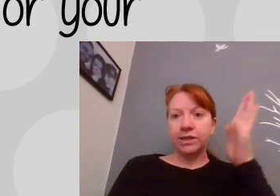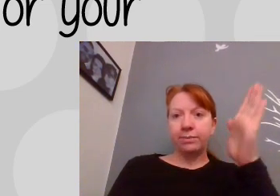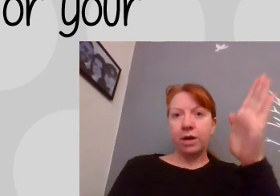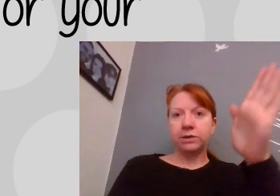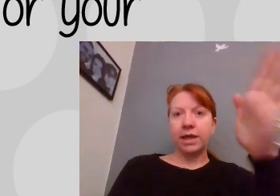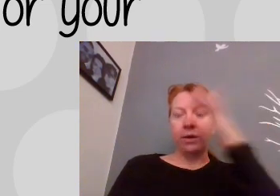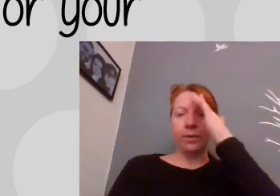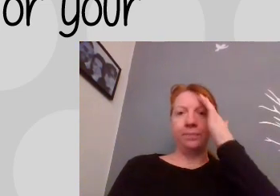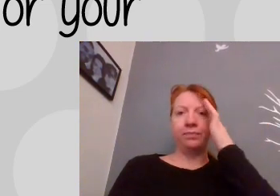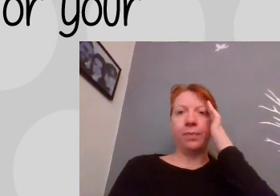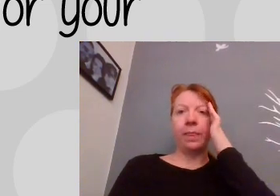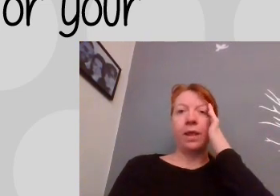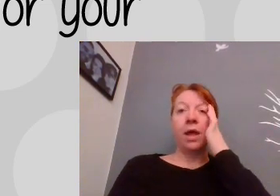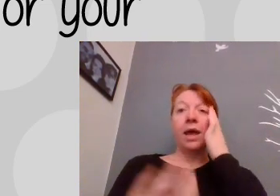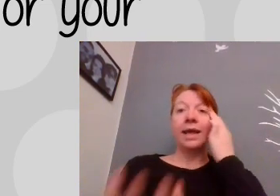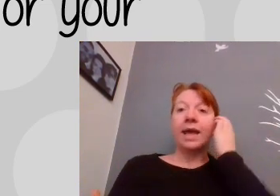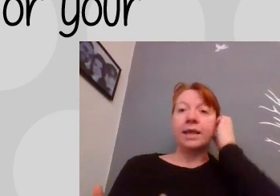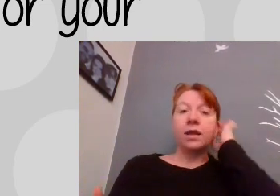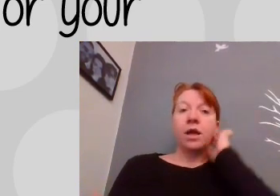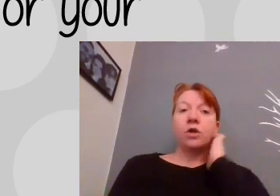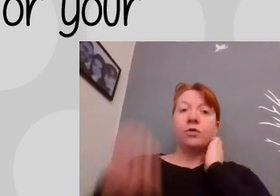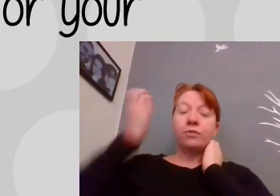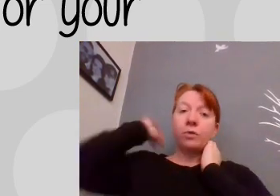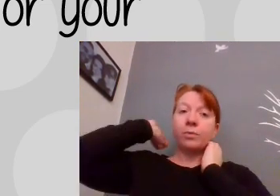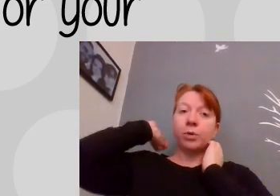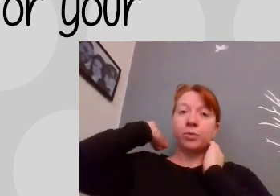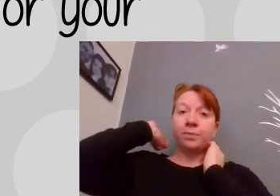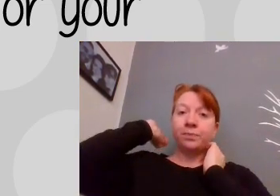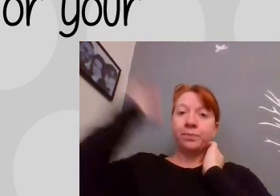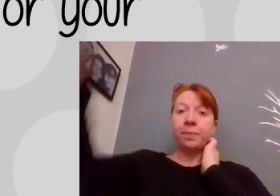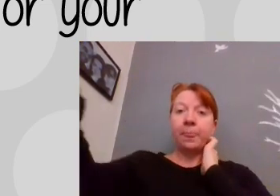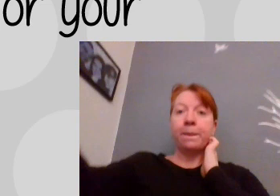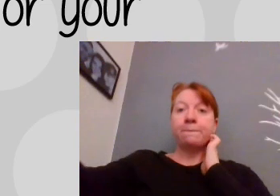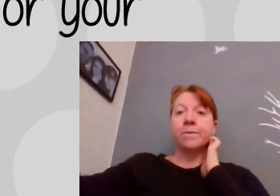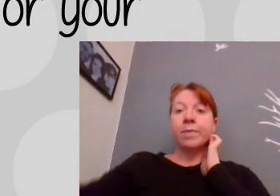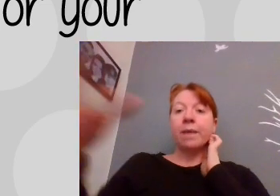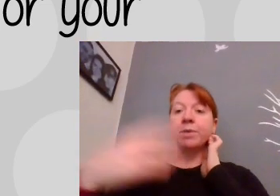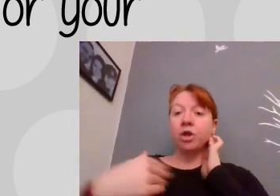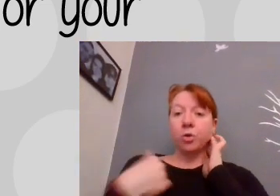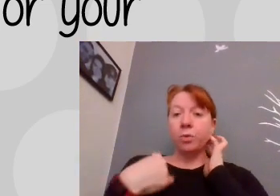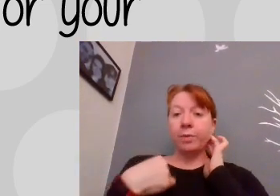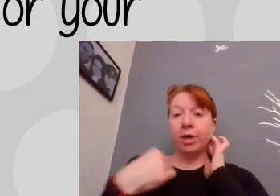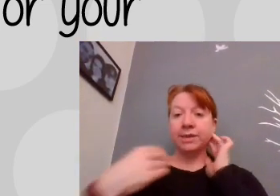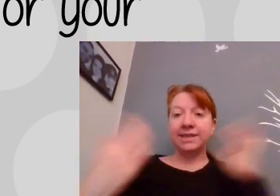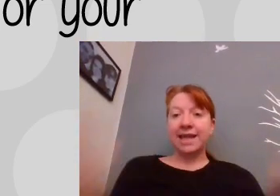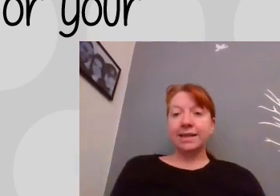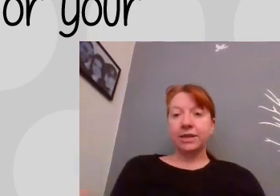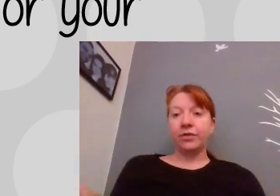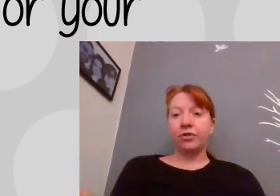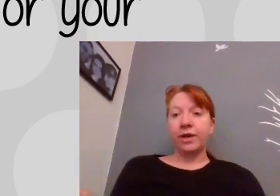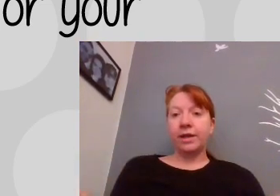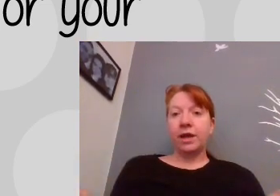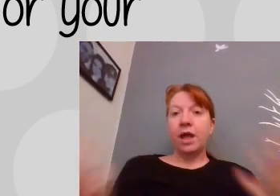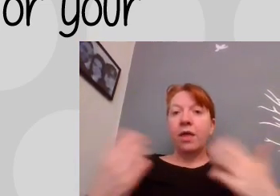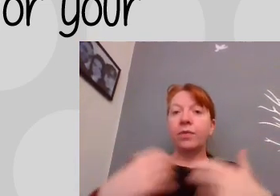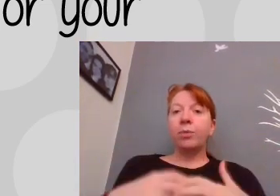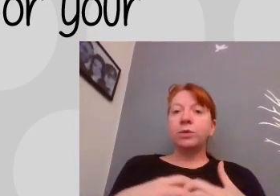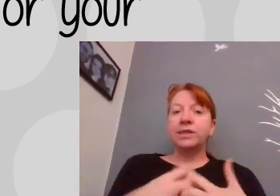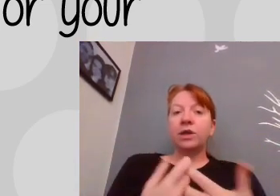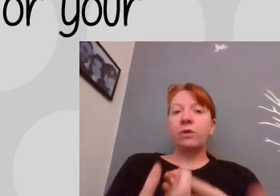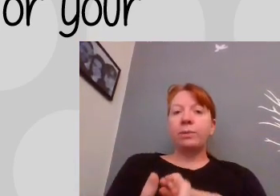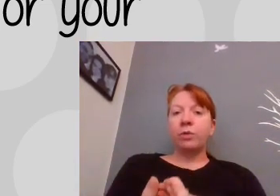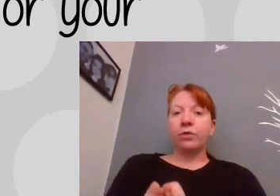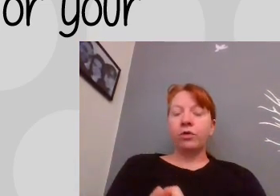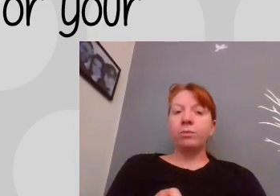at 30 miles an hour. Again, you throw the ball, but you, the person standing on the train, the